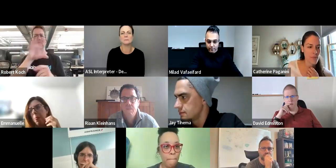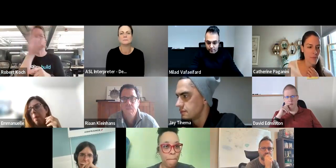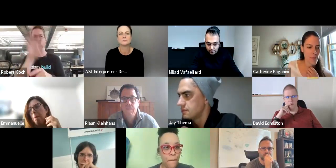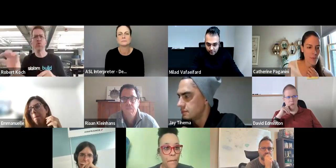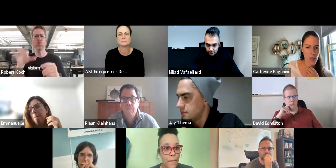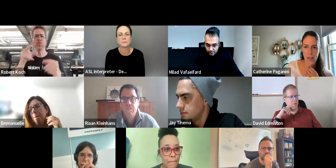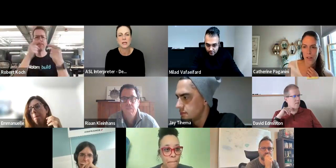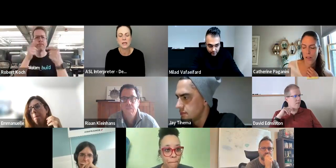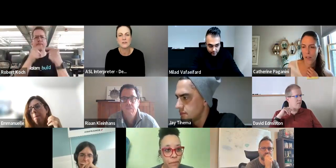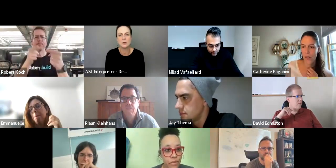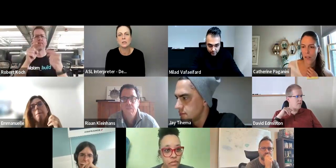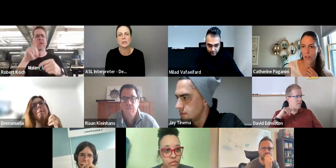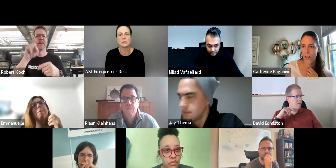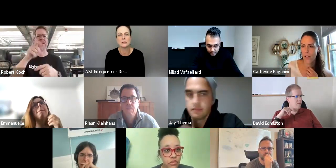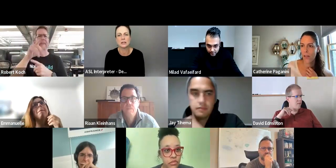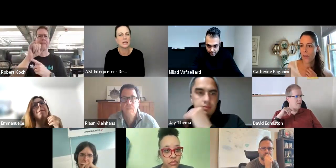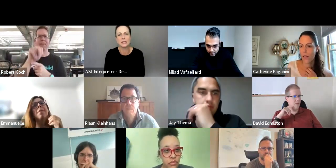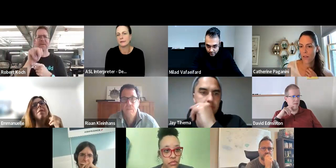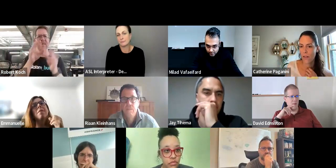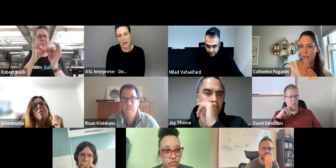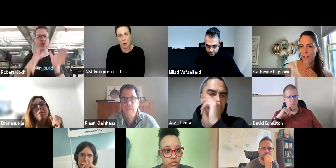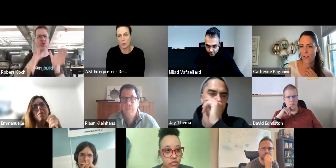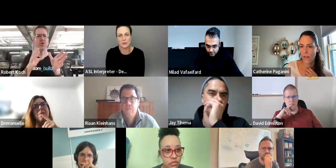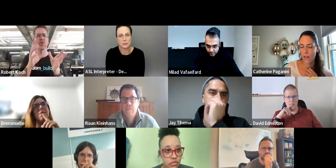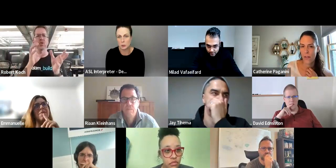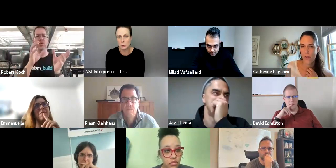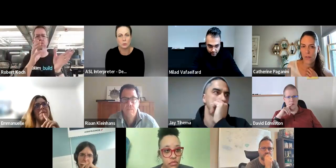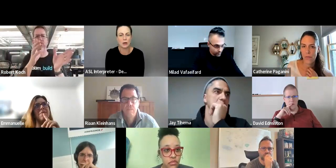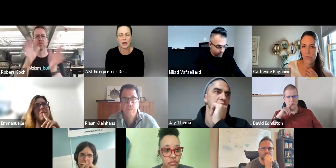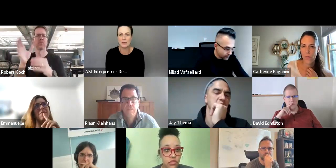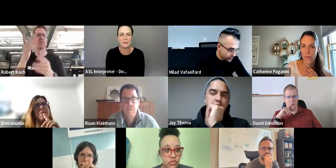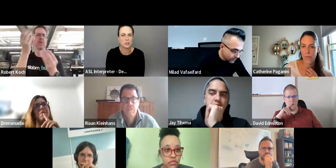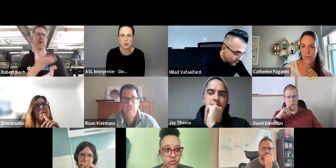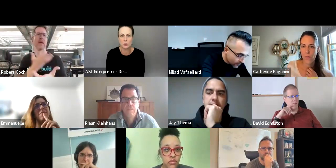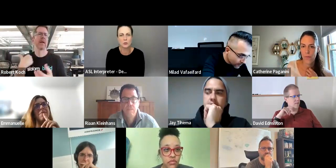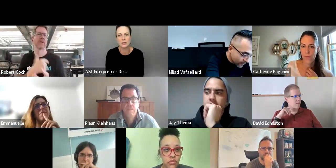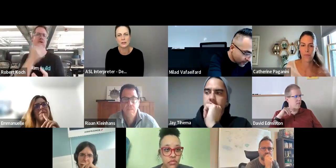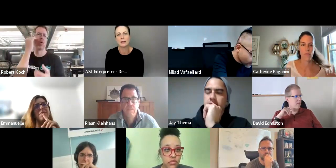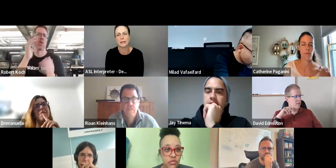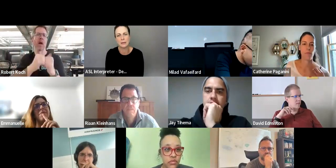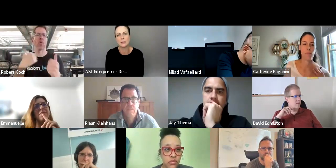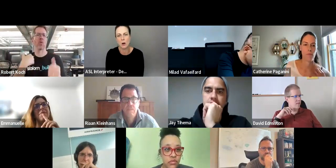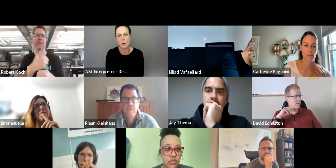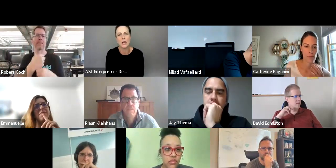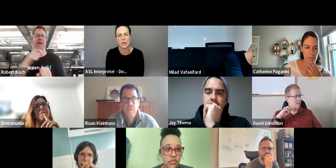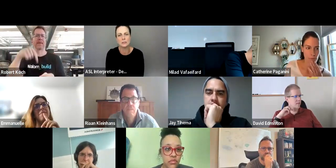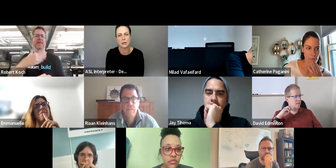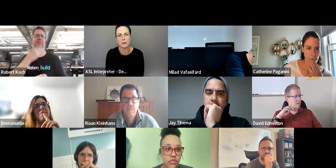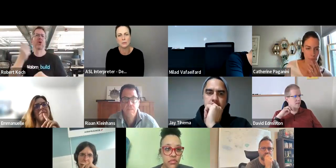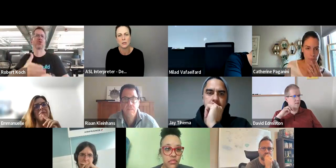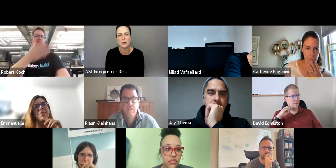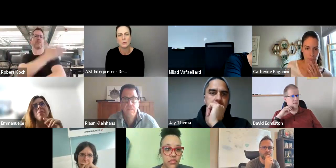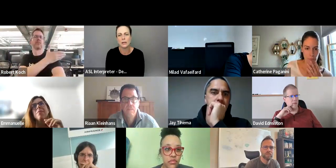So, if you need any help with Zoom or how to pin the interpreters or anything like that, let me know.